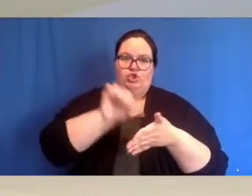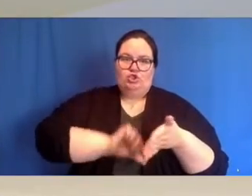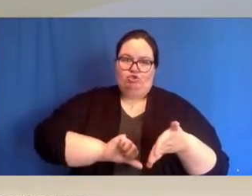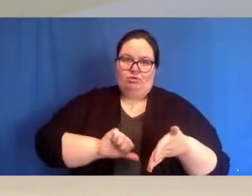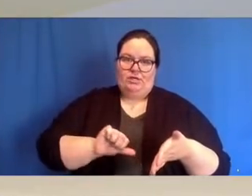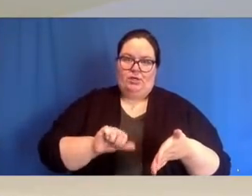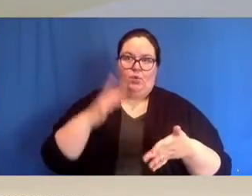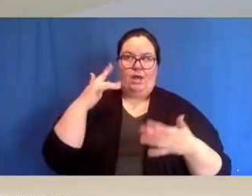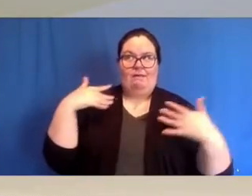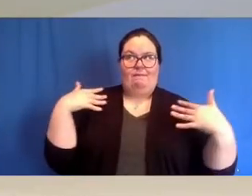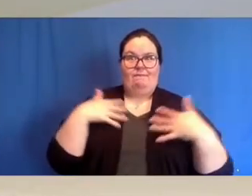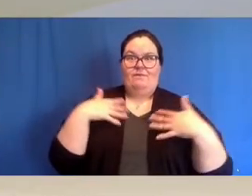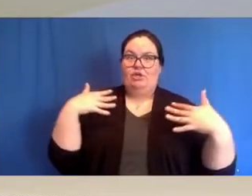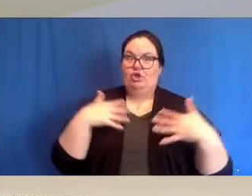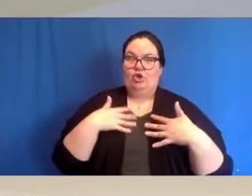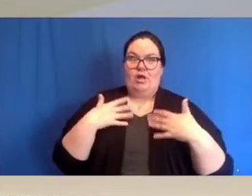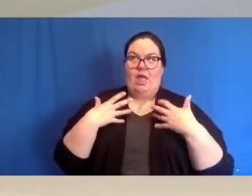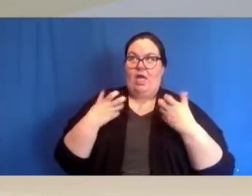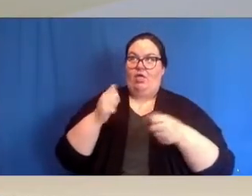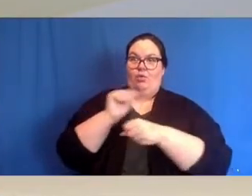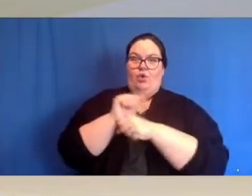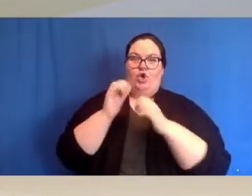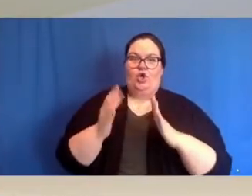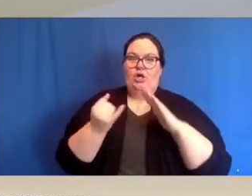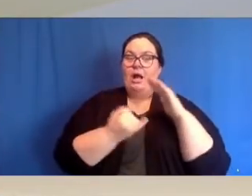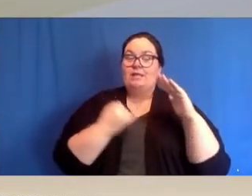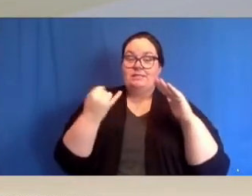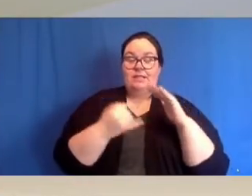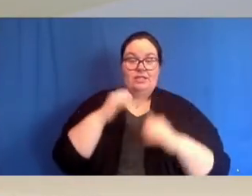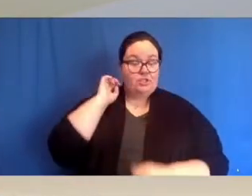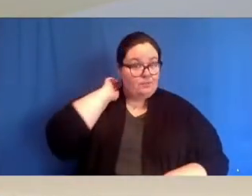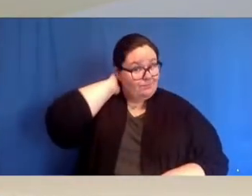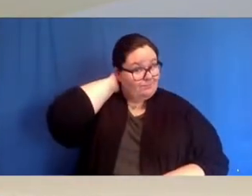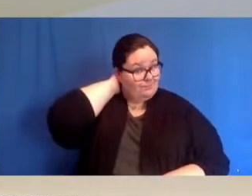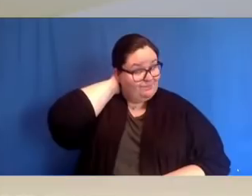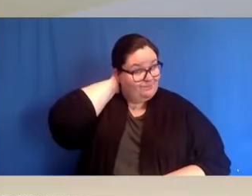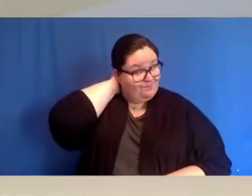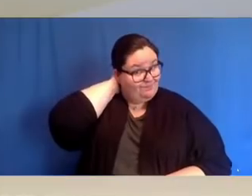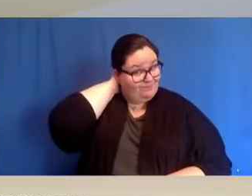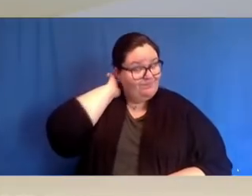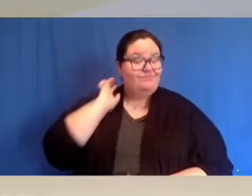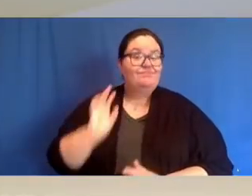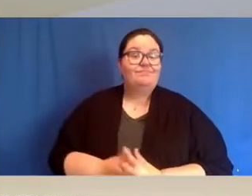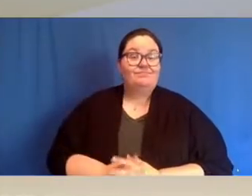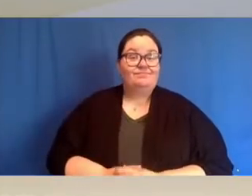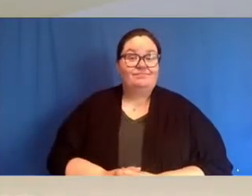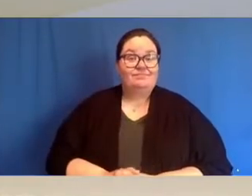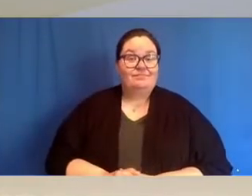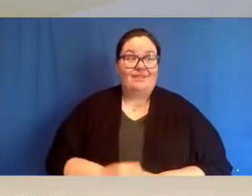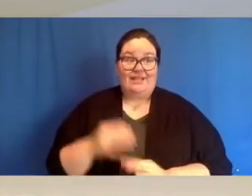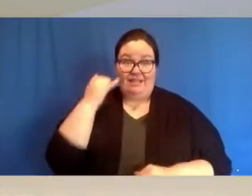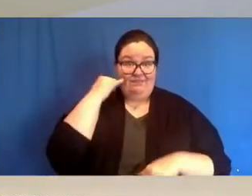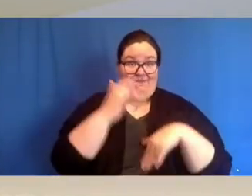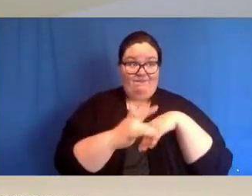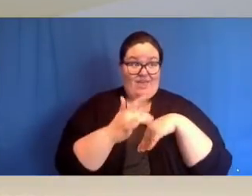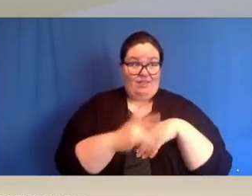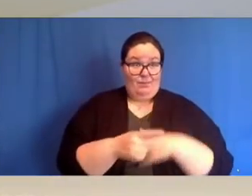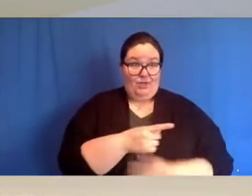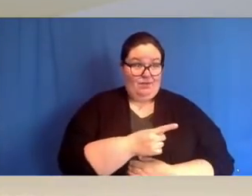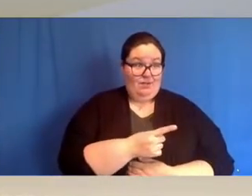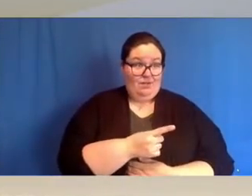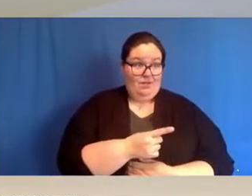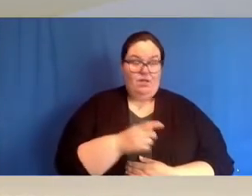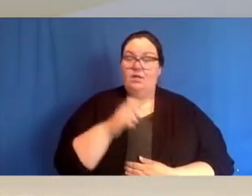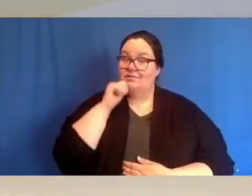of fear of a lot of health workers being isolated, being in isolation, therefore not available, rather than actual